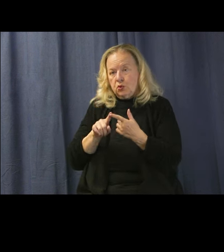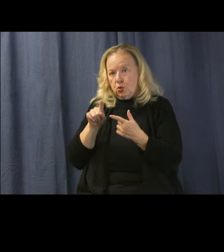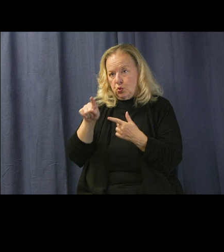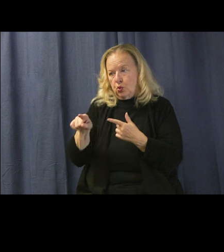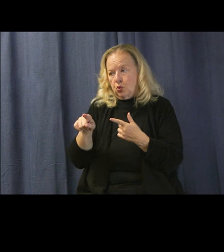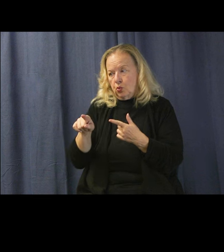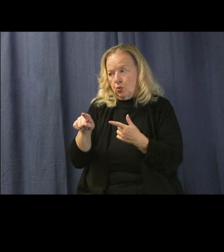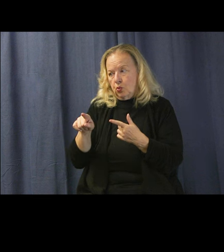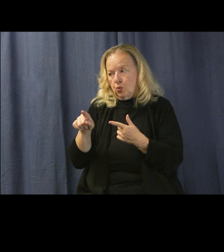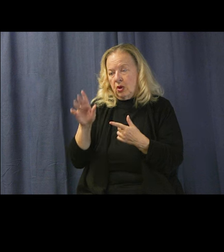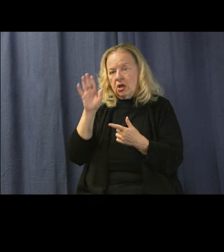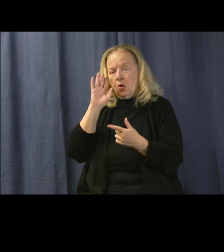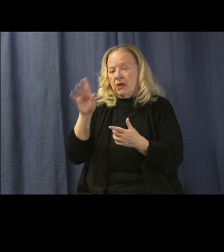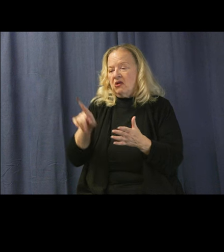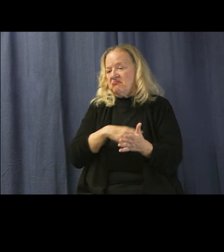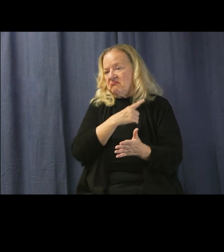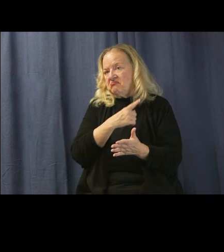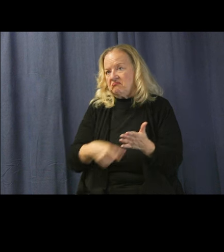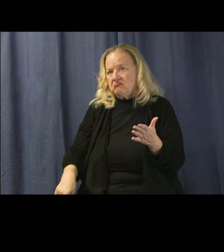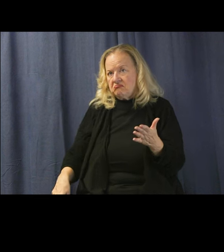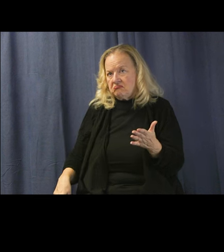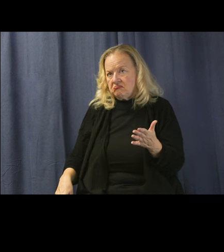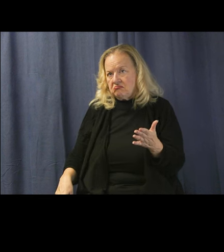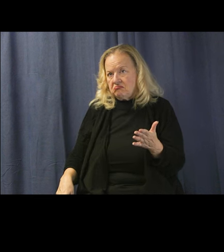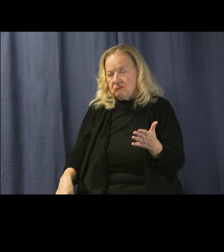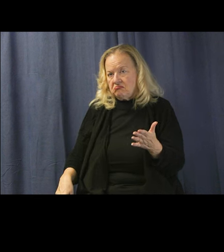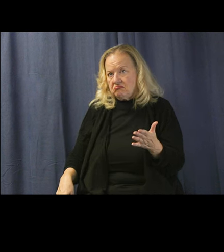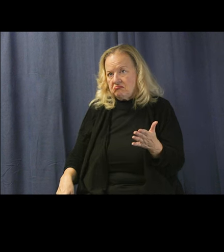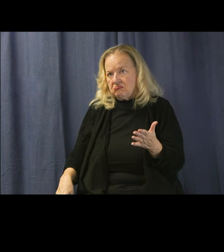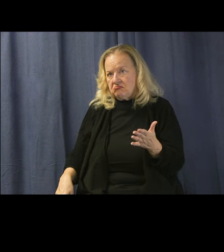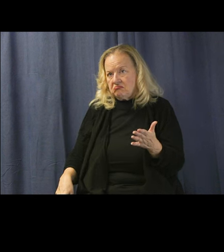you, you'll be under condemnation.